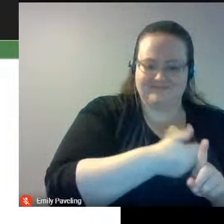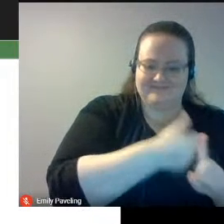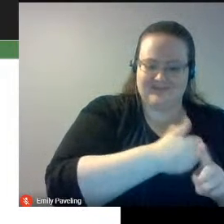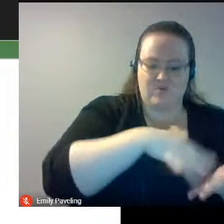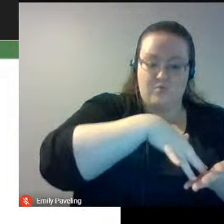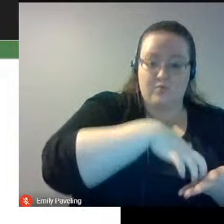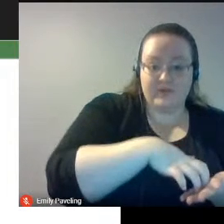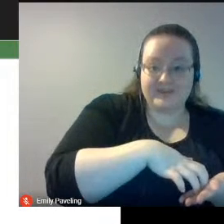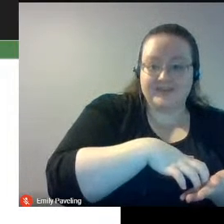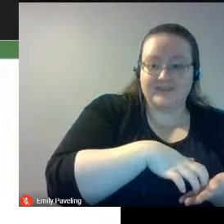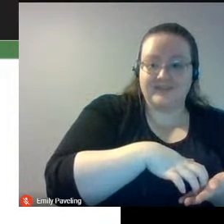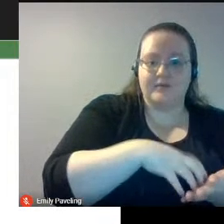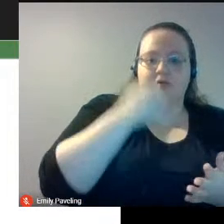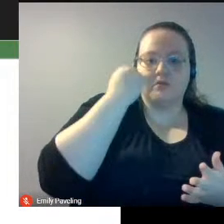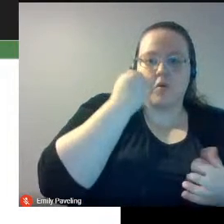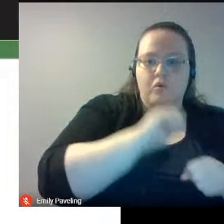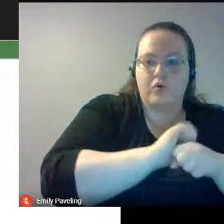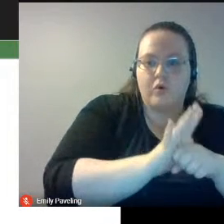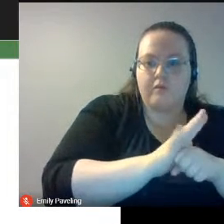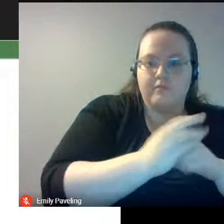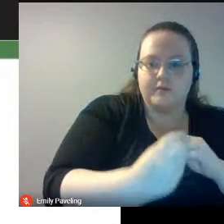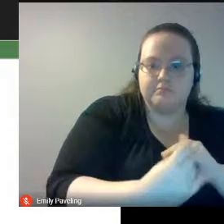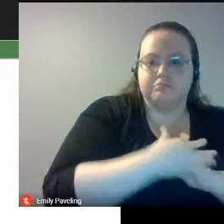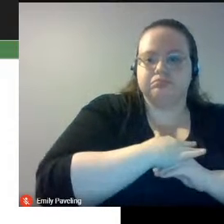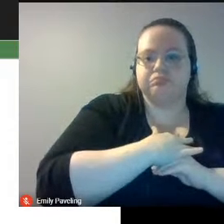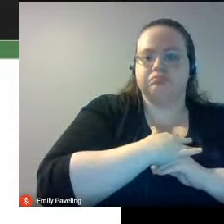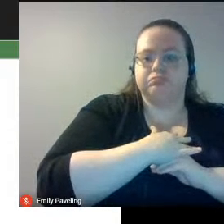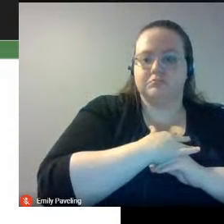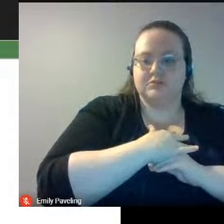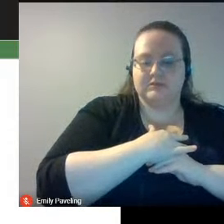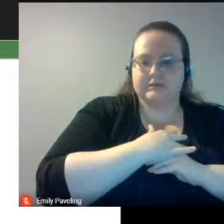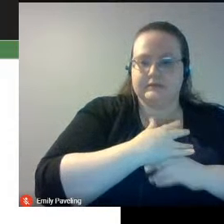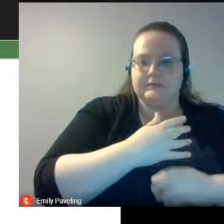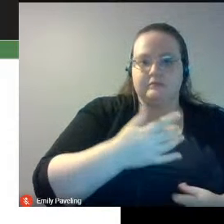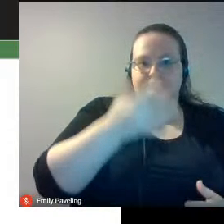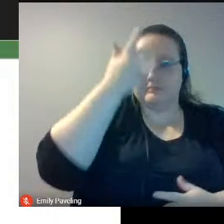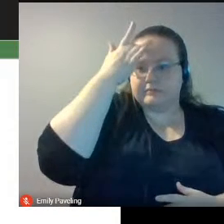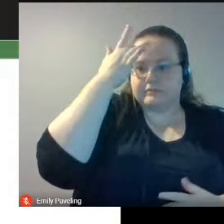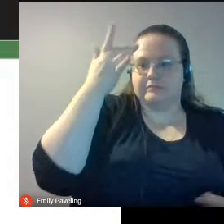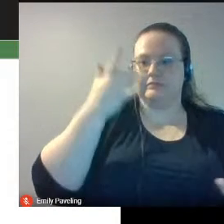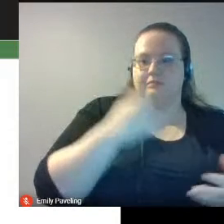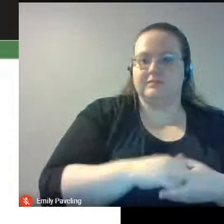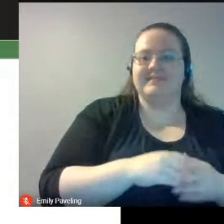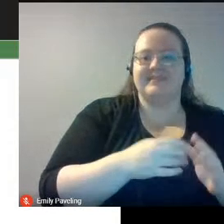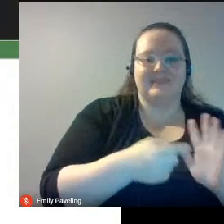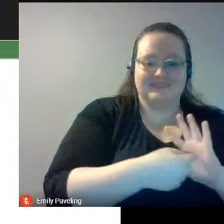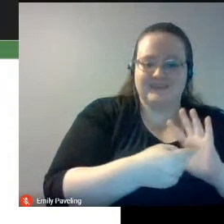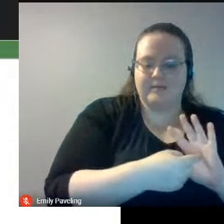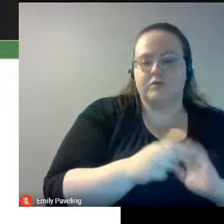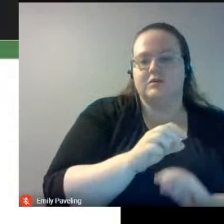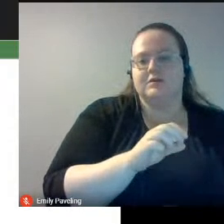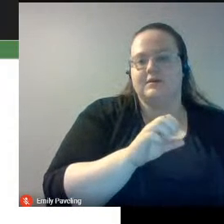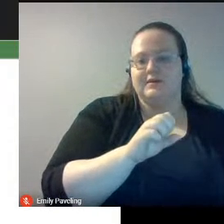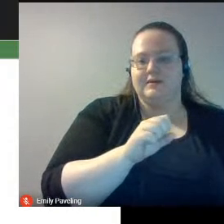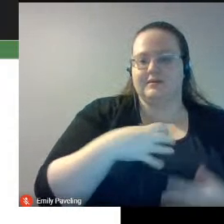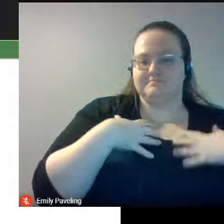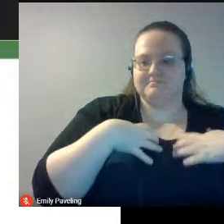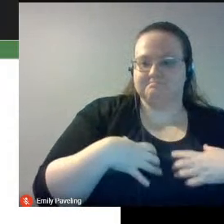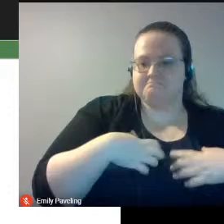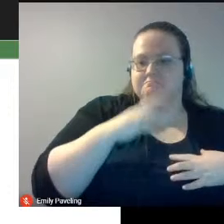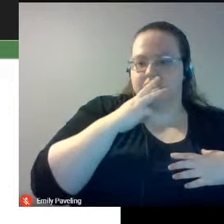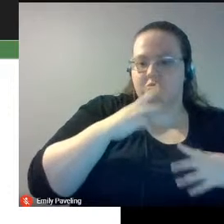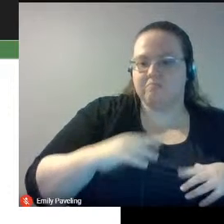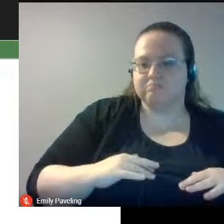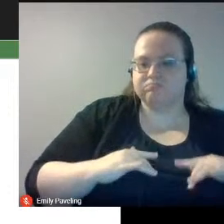underlying medical conditions such as lung diseases like cystic fibrosis or cancer that may reduce their immune